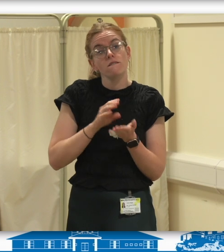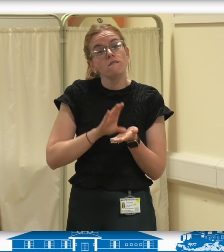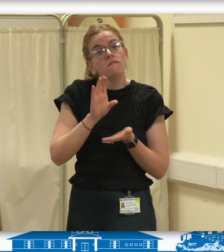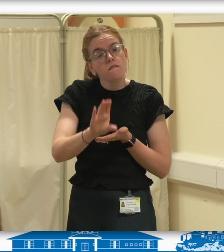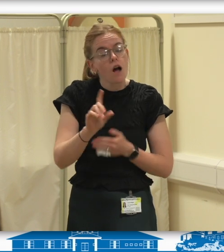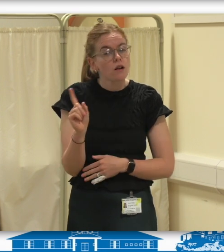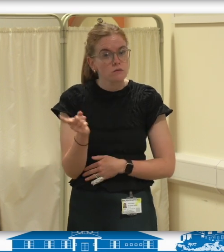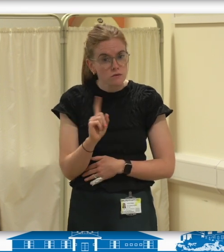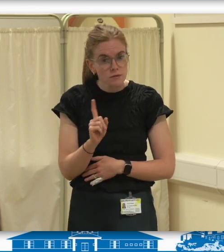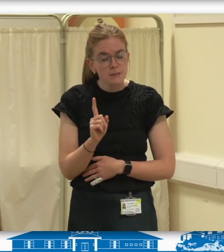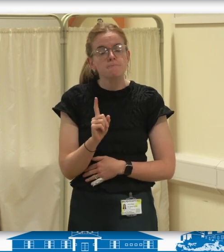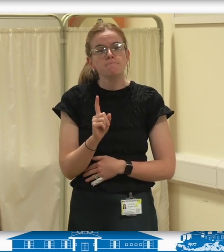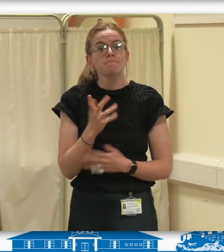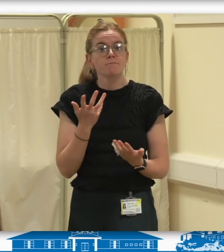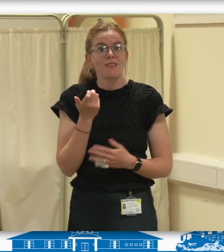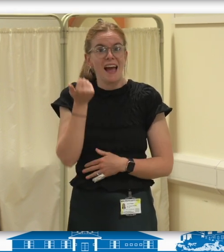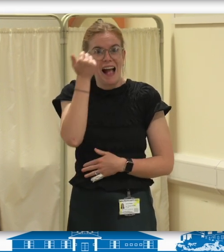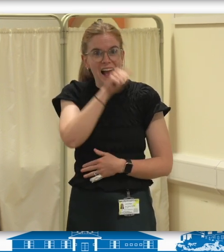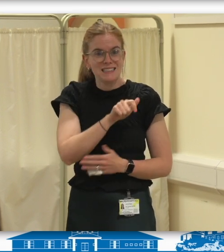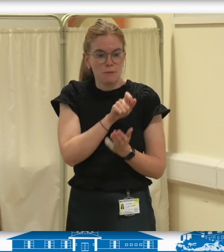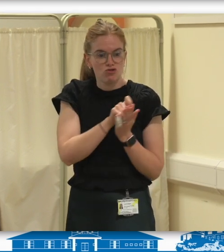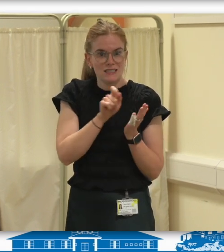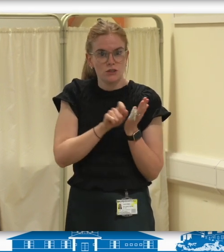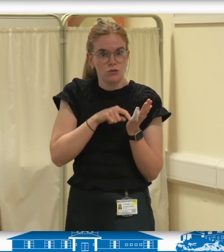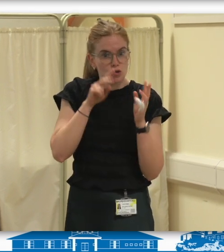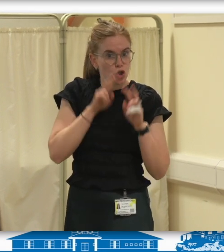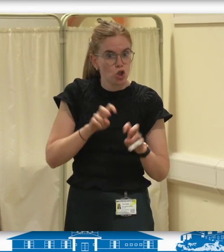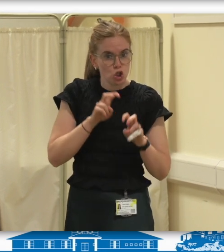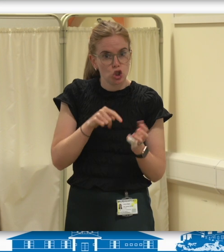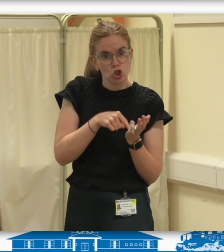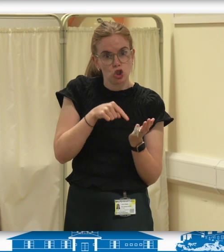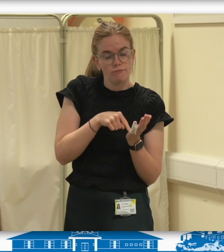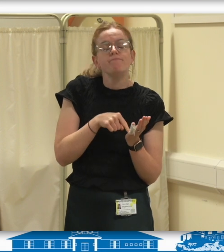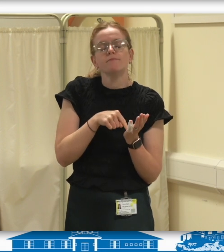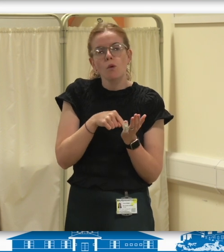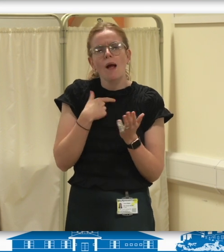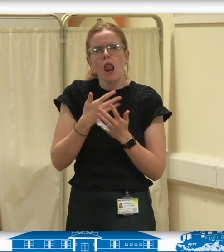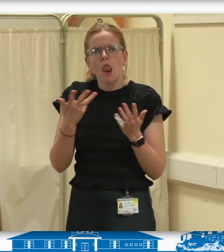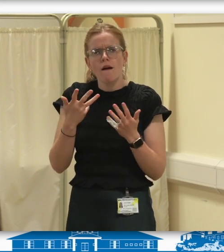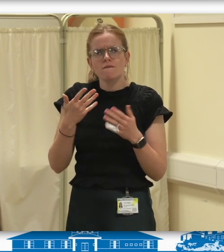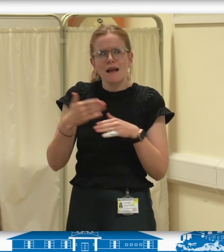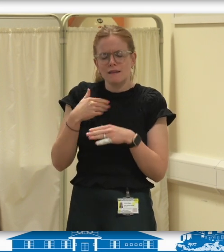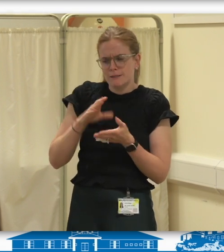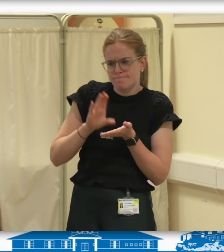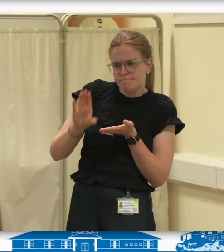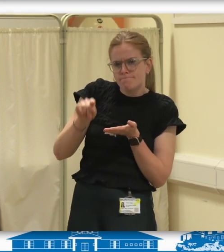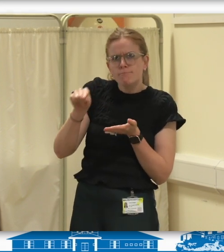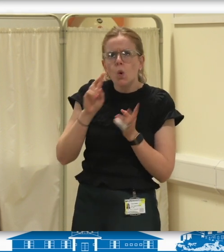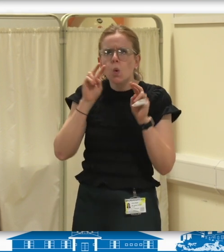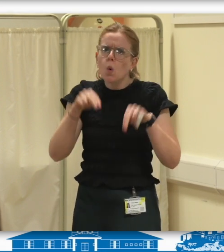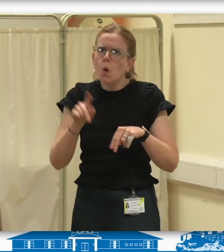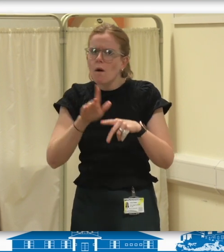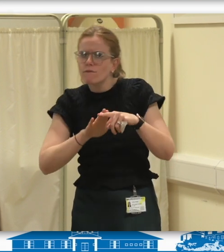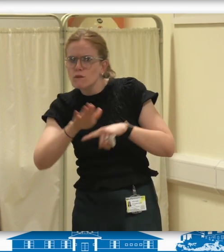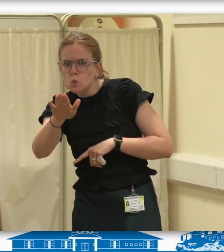charity is academic research. So we fund a lot of activities that look at how healthcare will be better tomorrow than